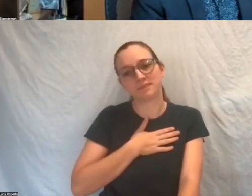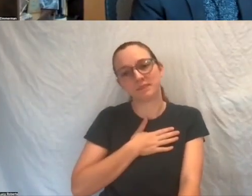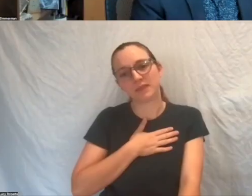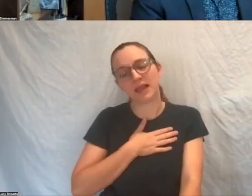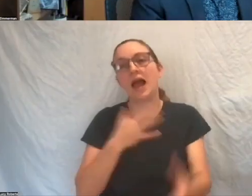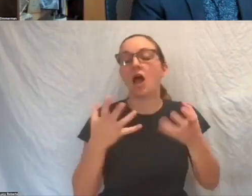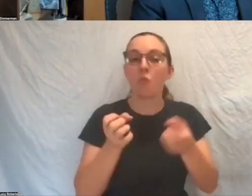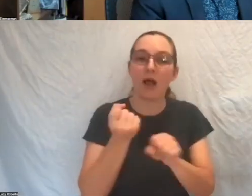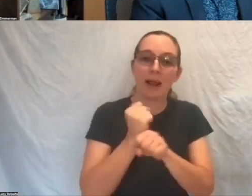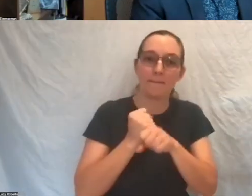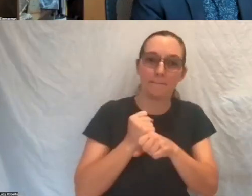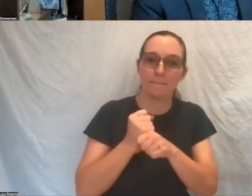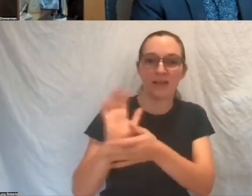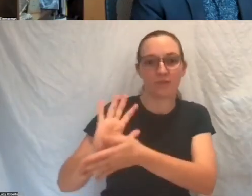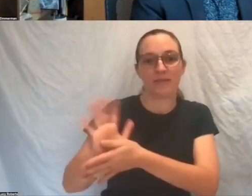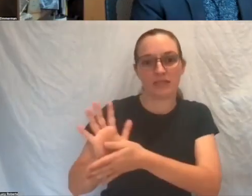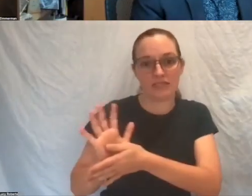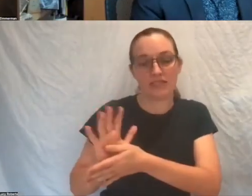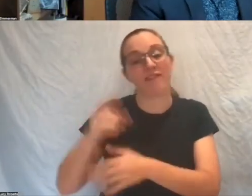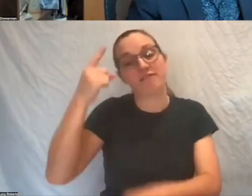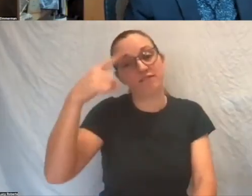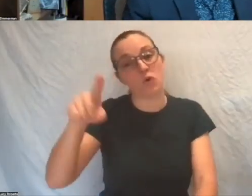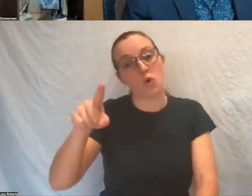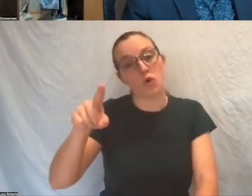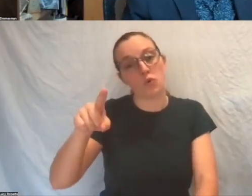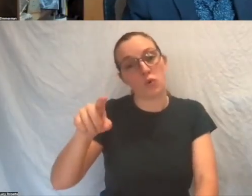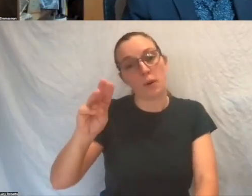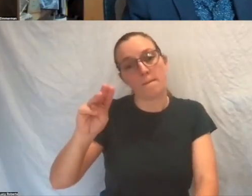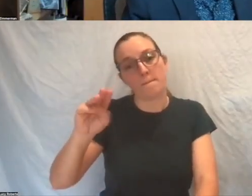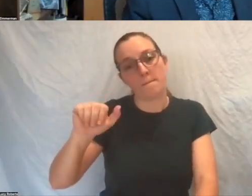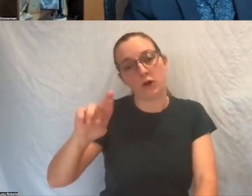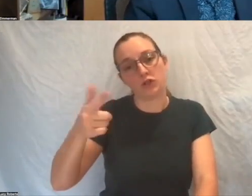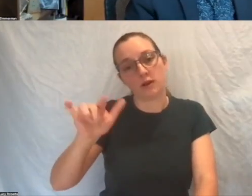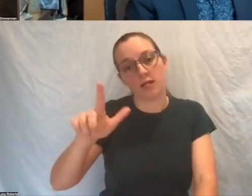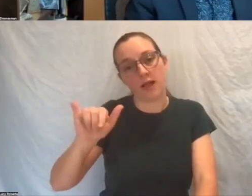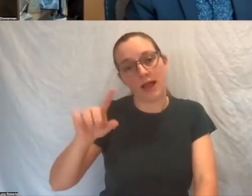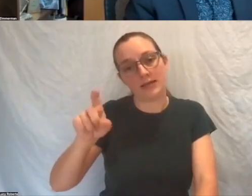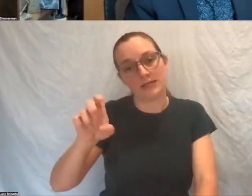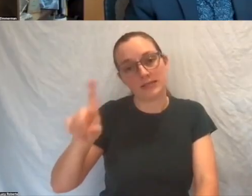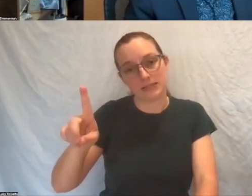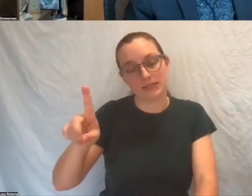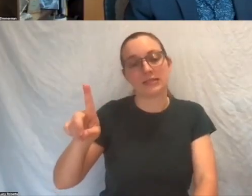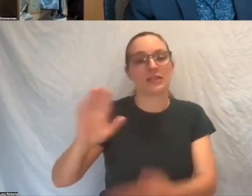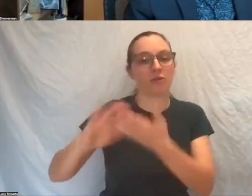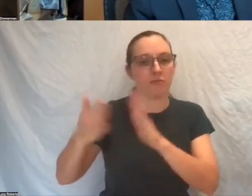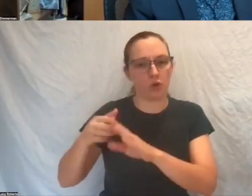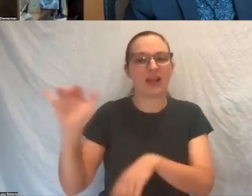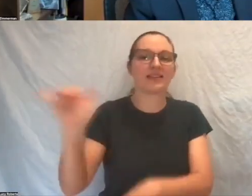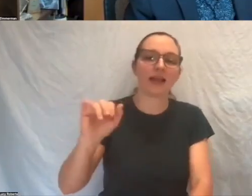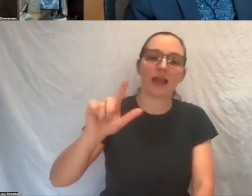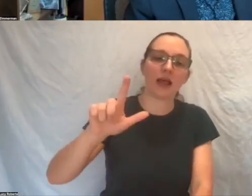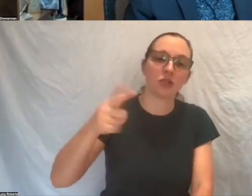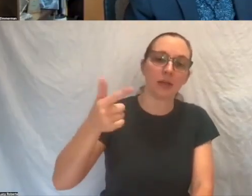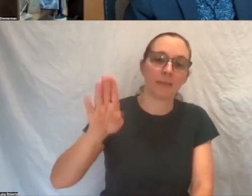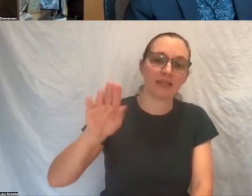make films for marginalized communities like LGBTQ